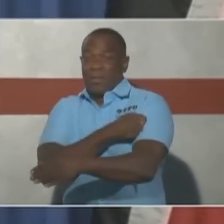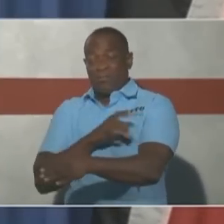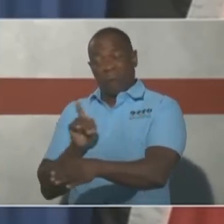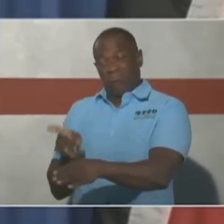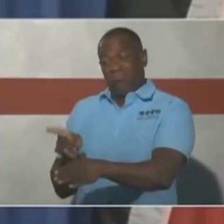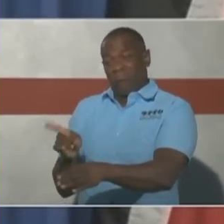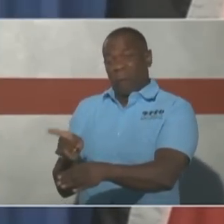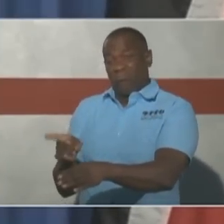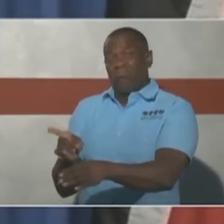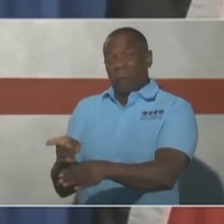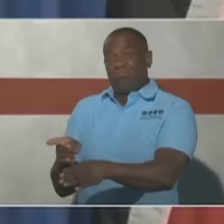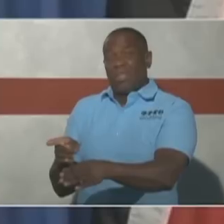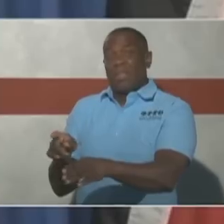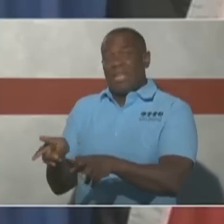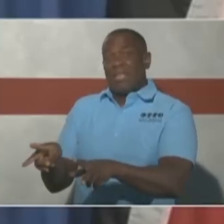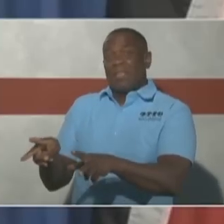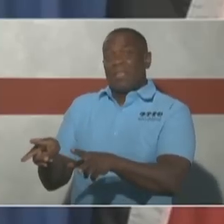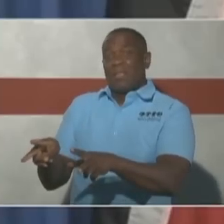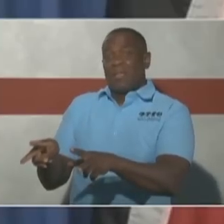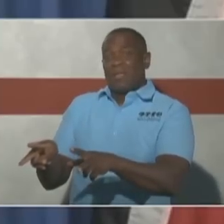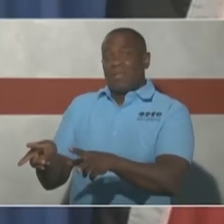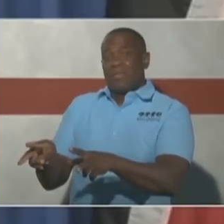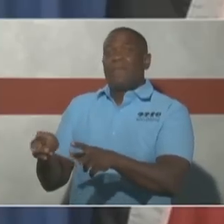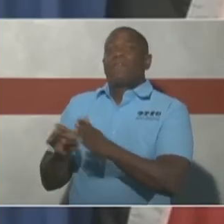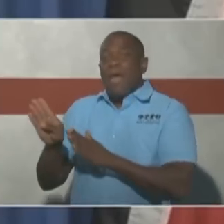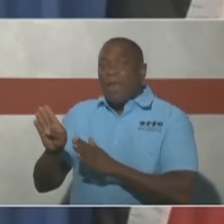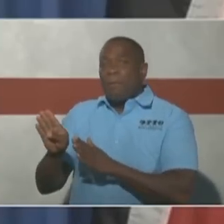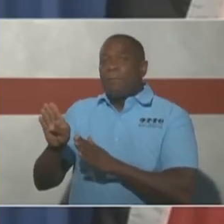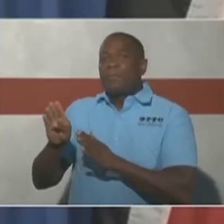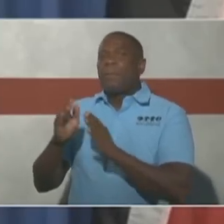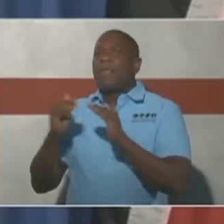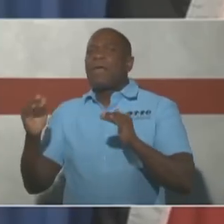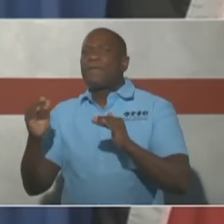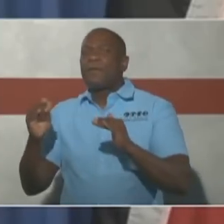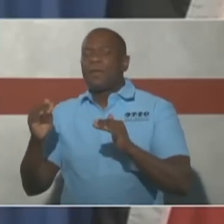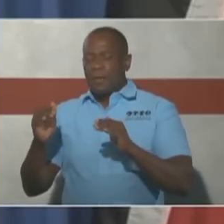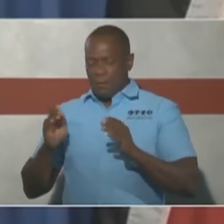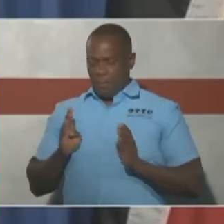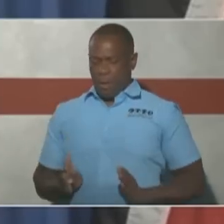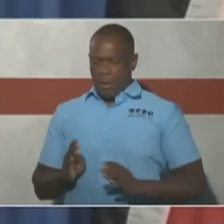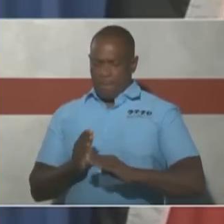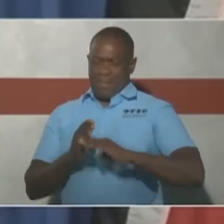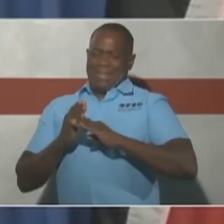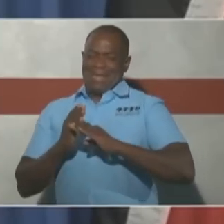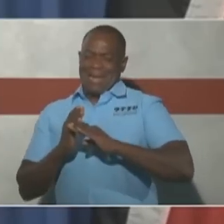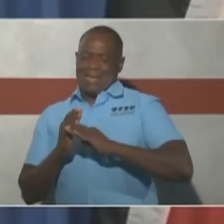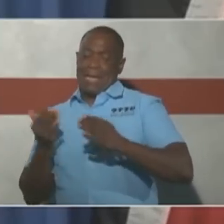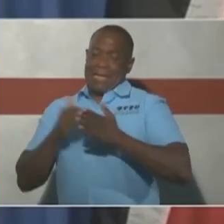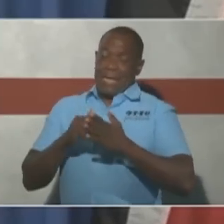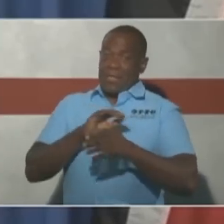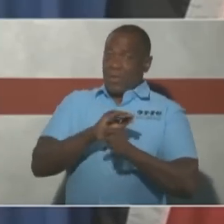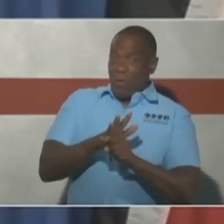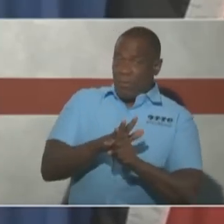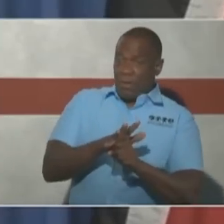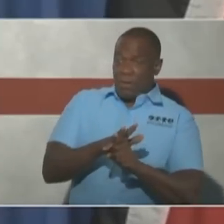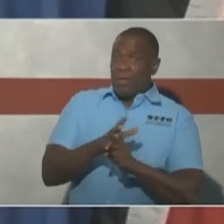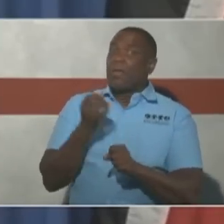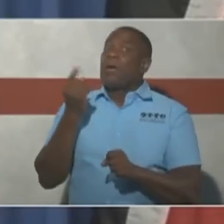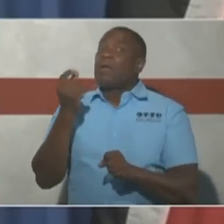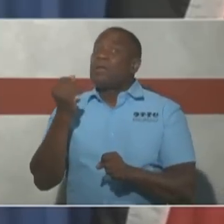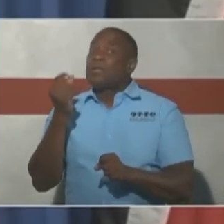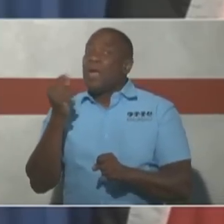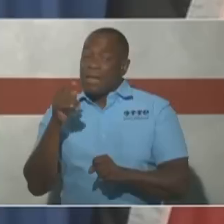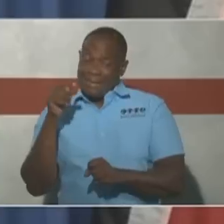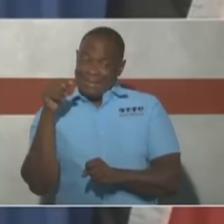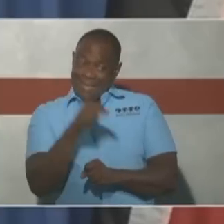the effect of the virus on the overall population would certainly have been far worse than we experienced.